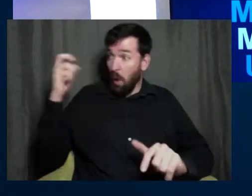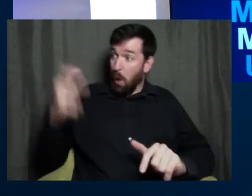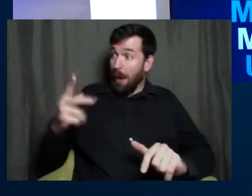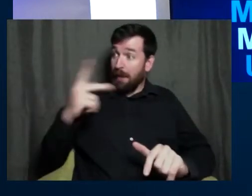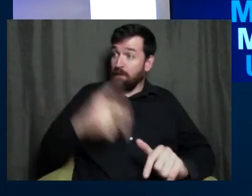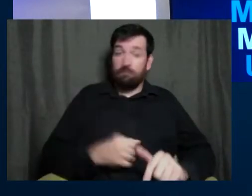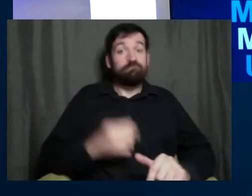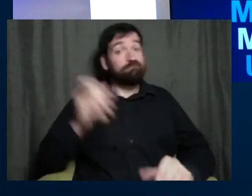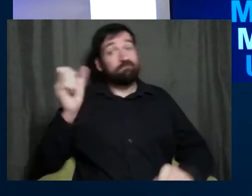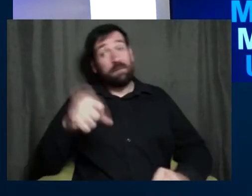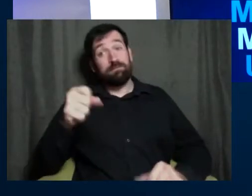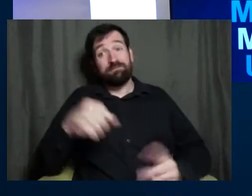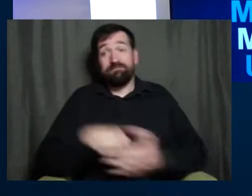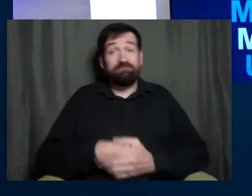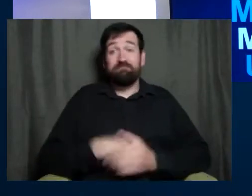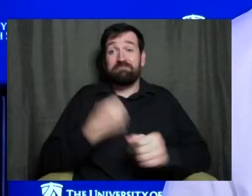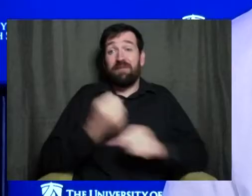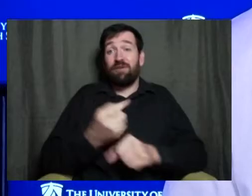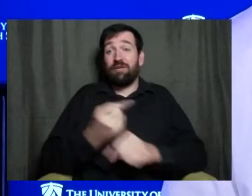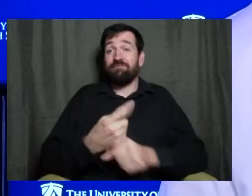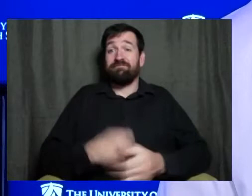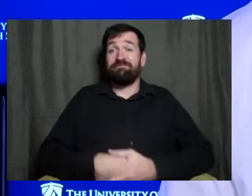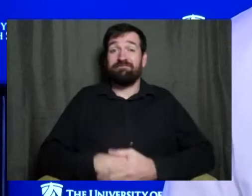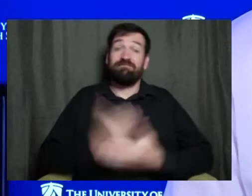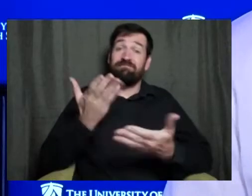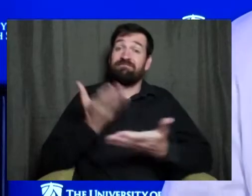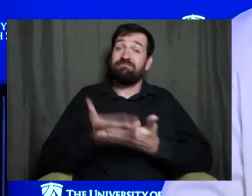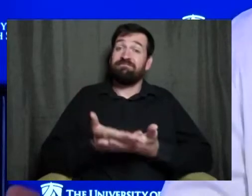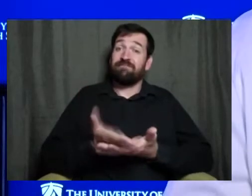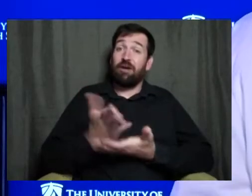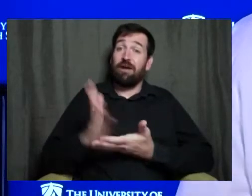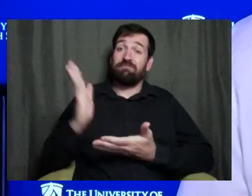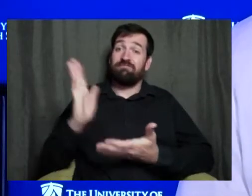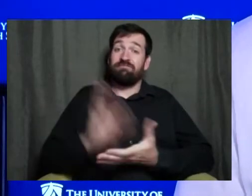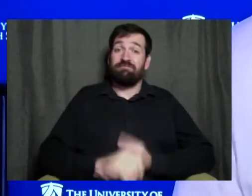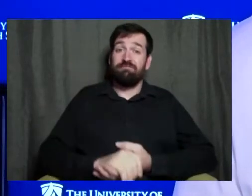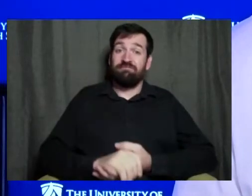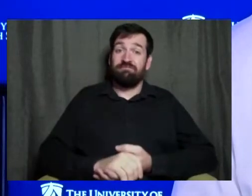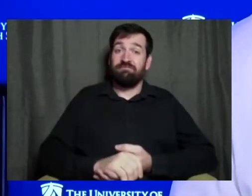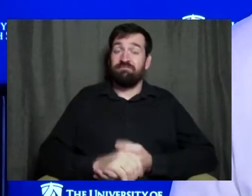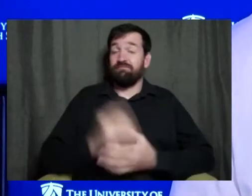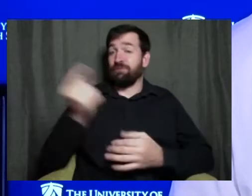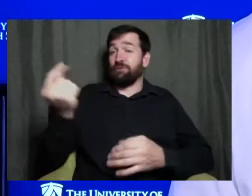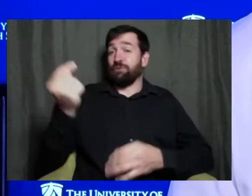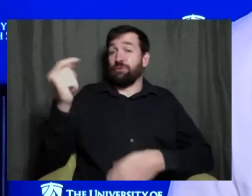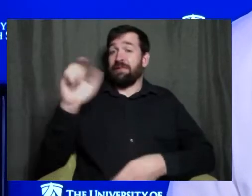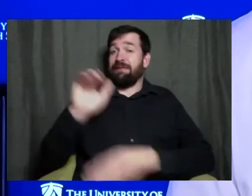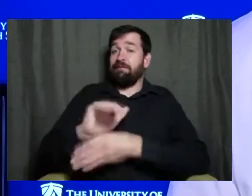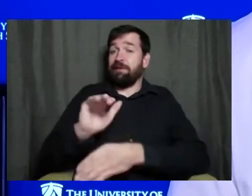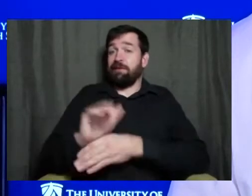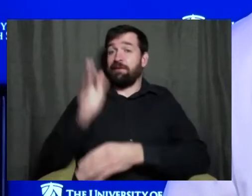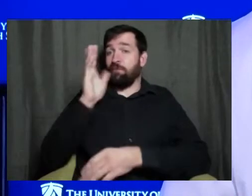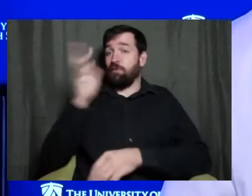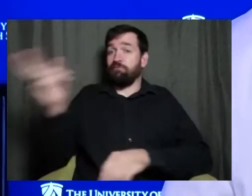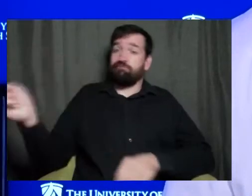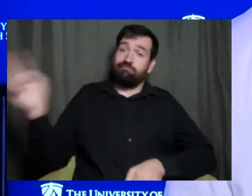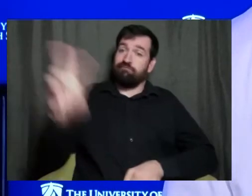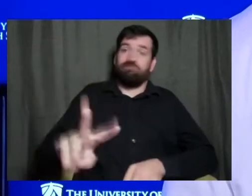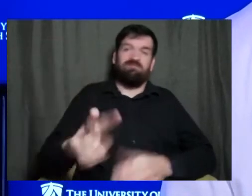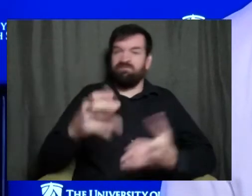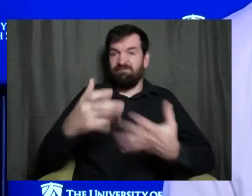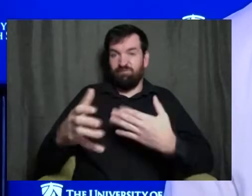that's how it is every year. All right, well, it's Tuesday evening. Here we're going to go to wherever and get your flu